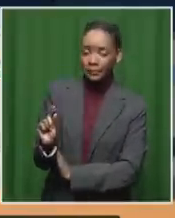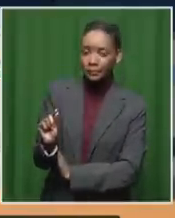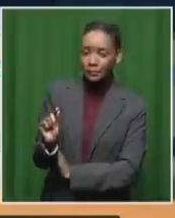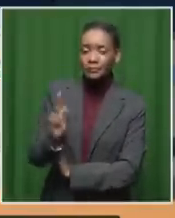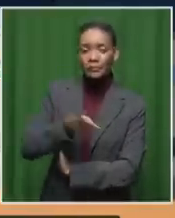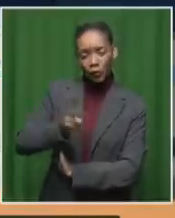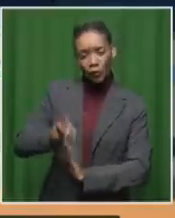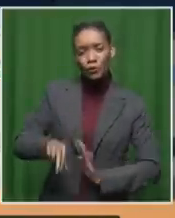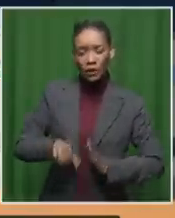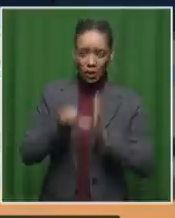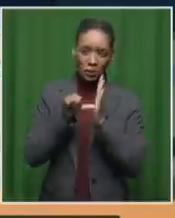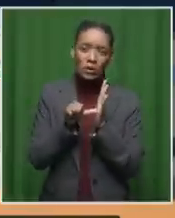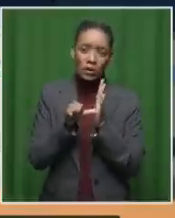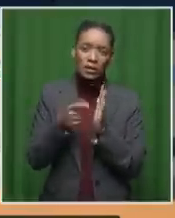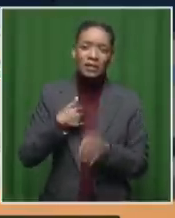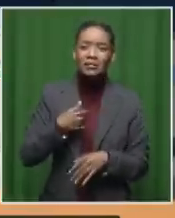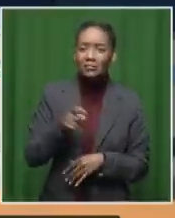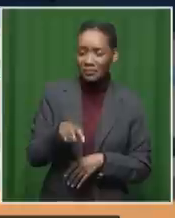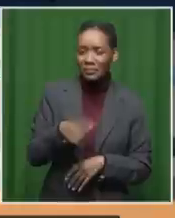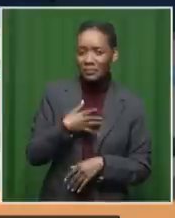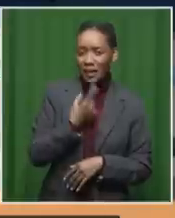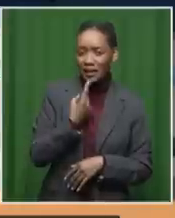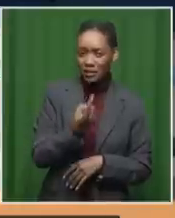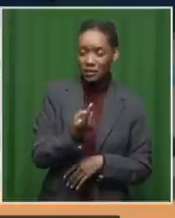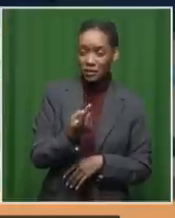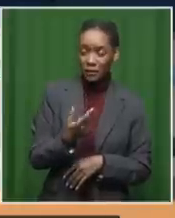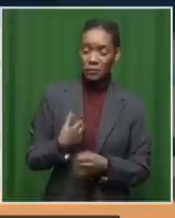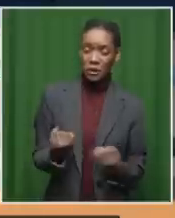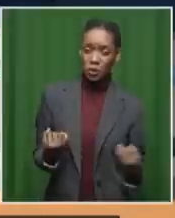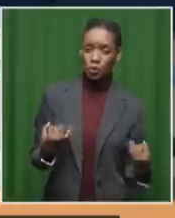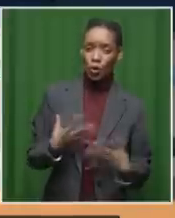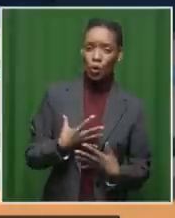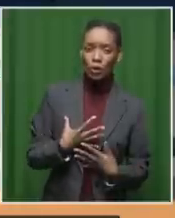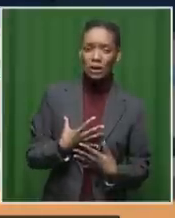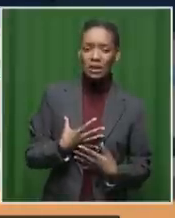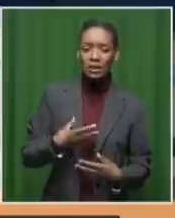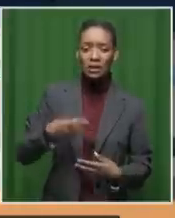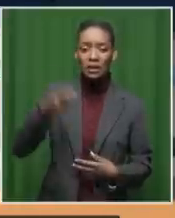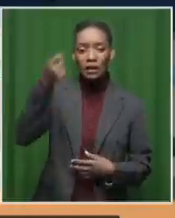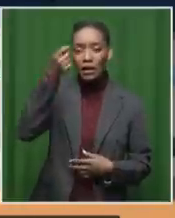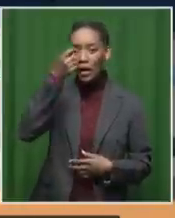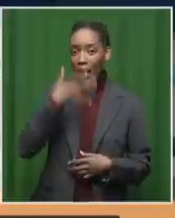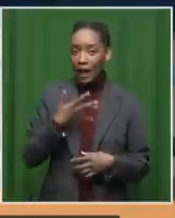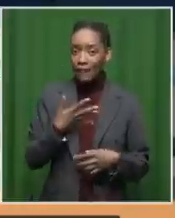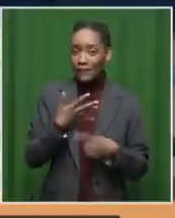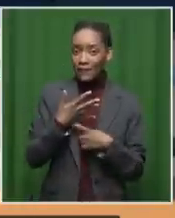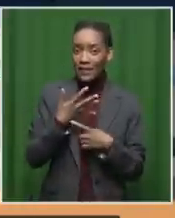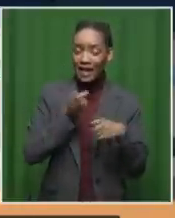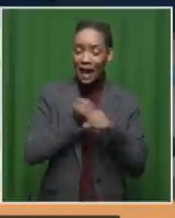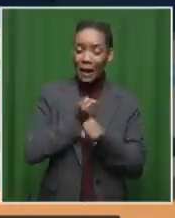work. And I must say, it came as a surprise to me that Africa only produces